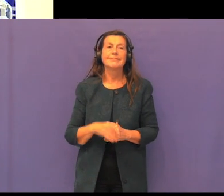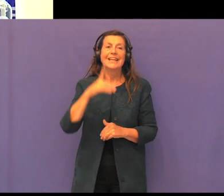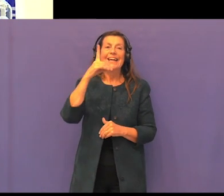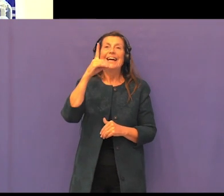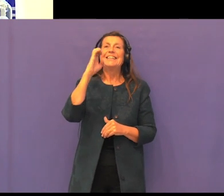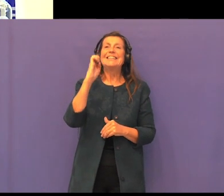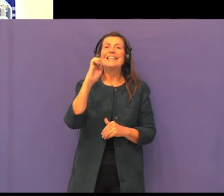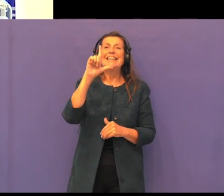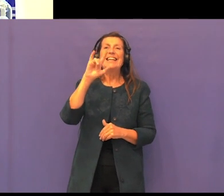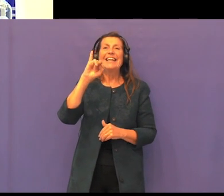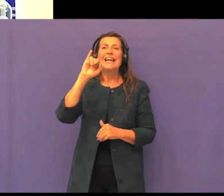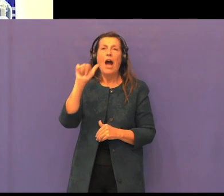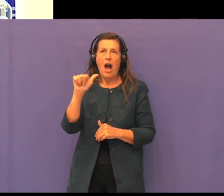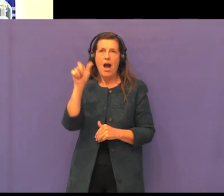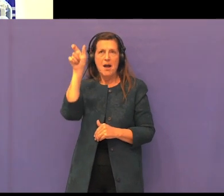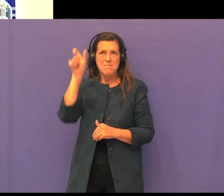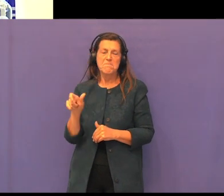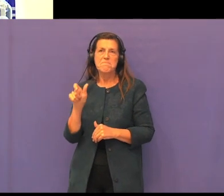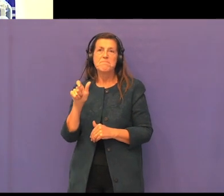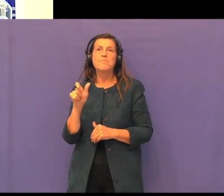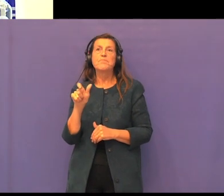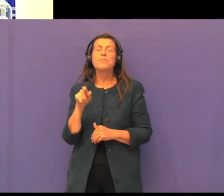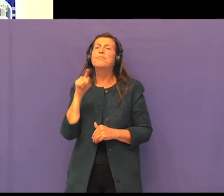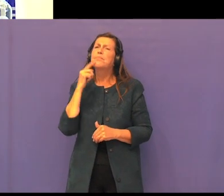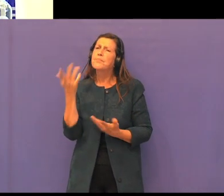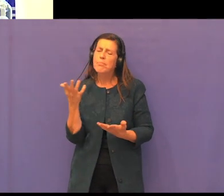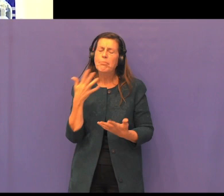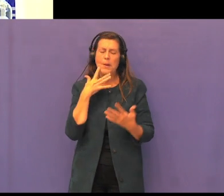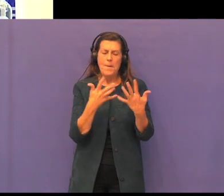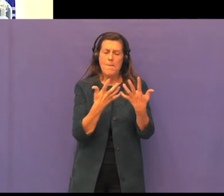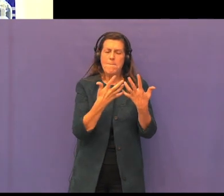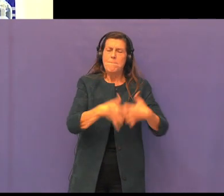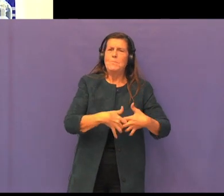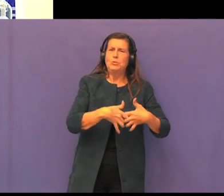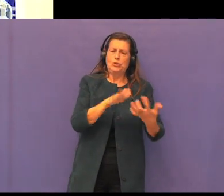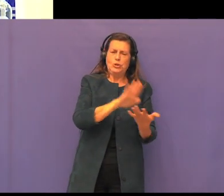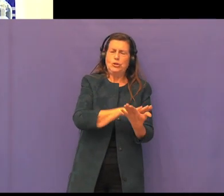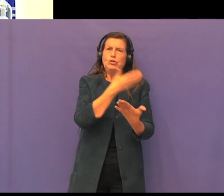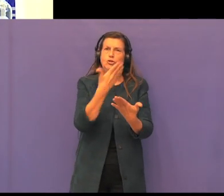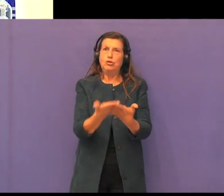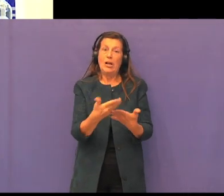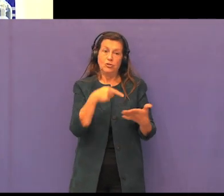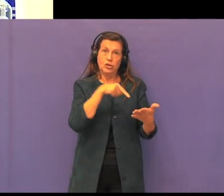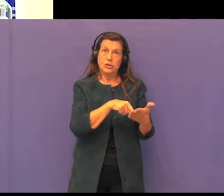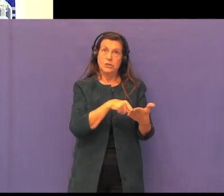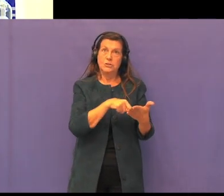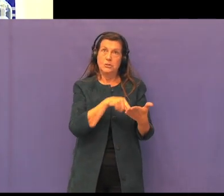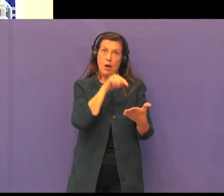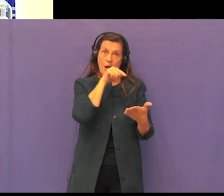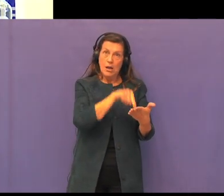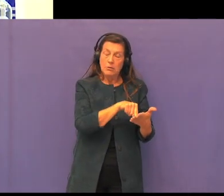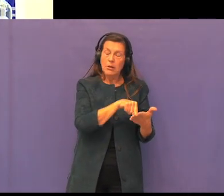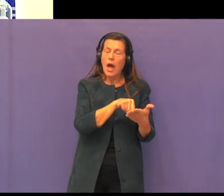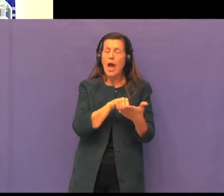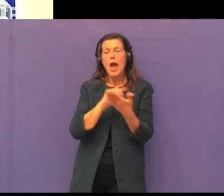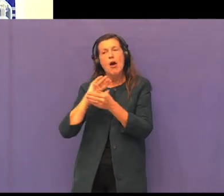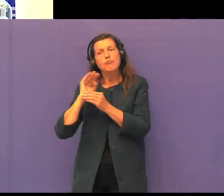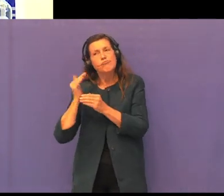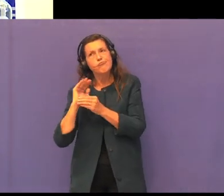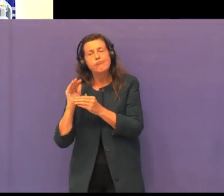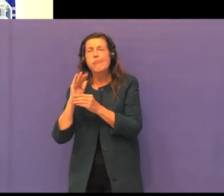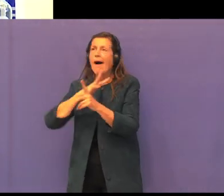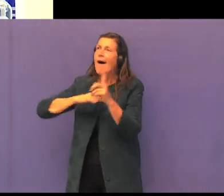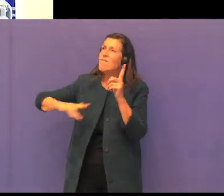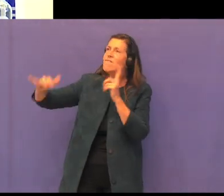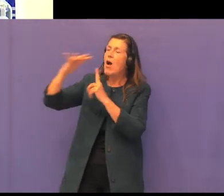more environmentally friendly than human translation? We've been having a lot of discussions about machine translation, so